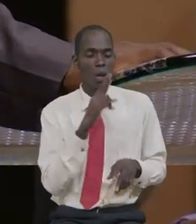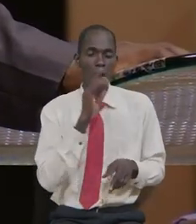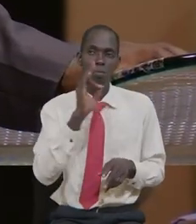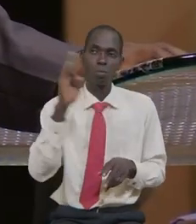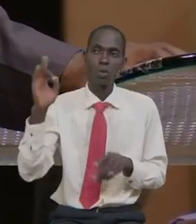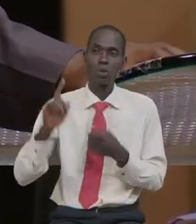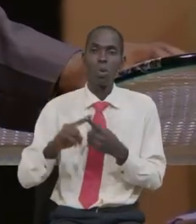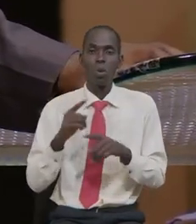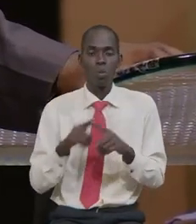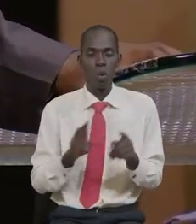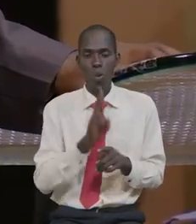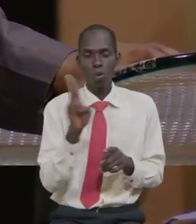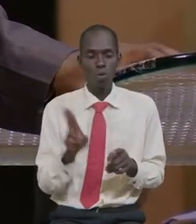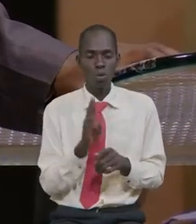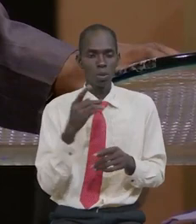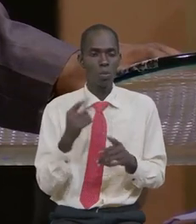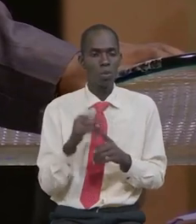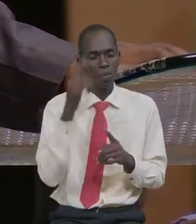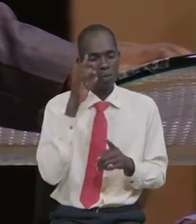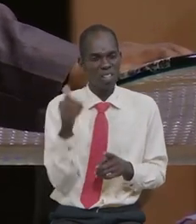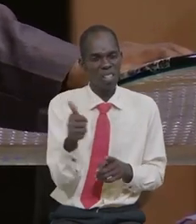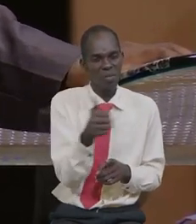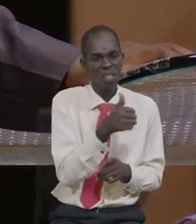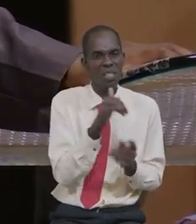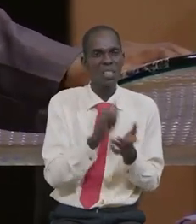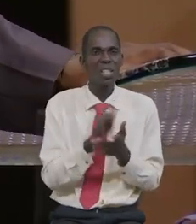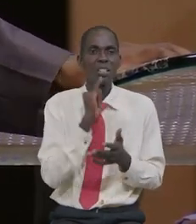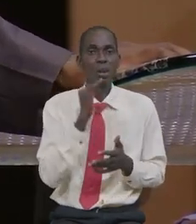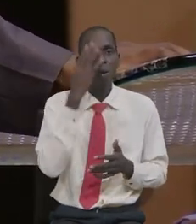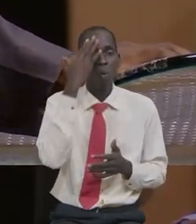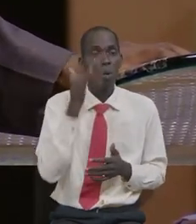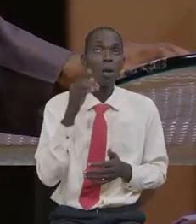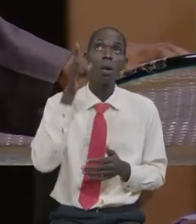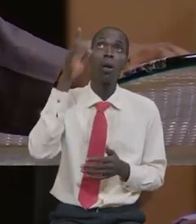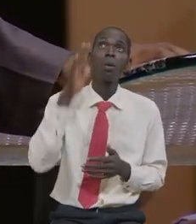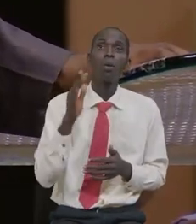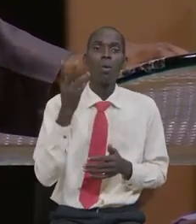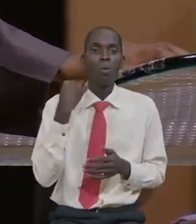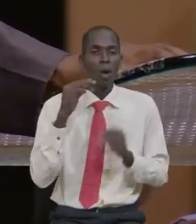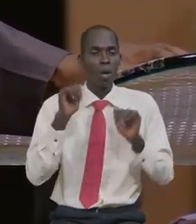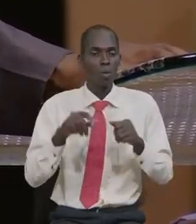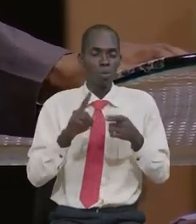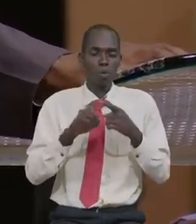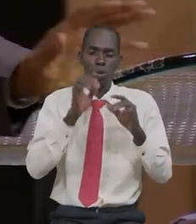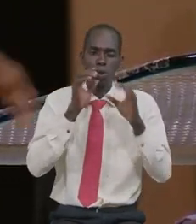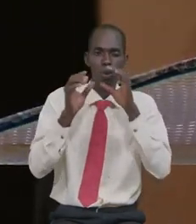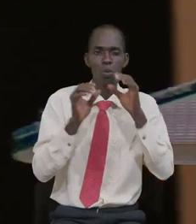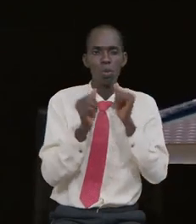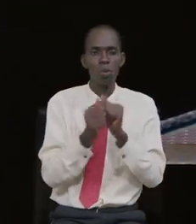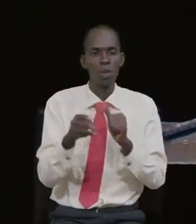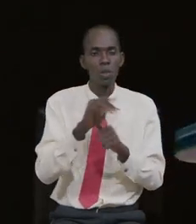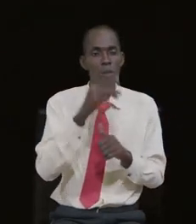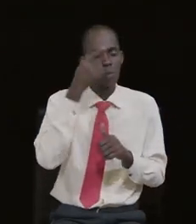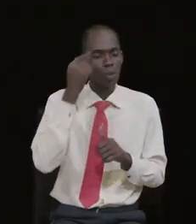word unto themselves. That's why God was able to communicate with them, because they kept